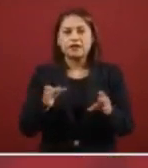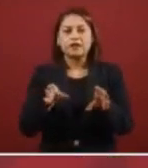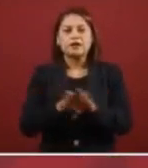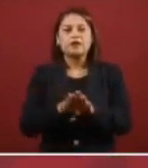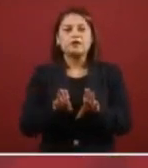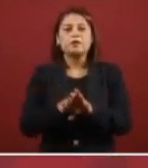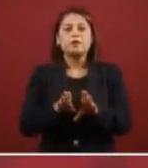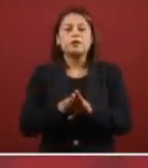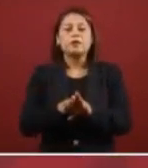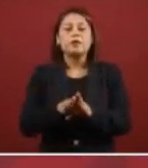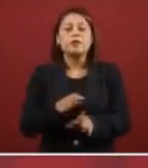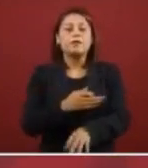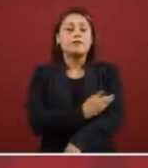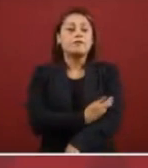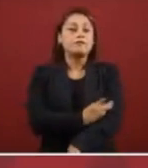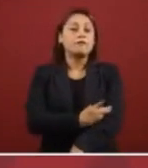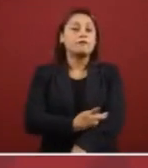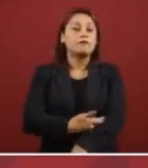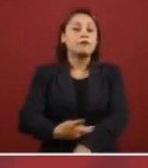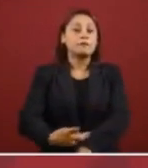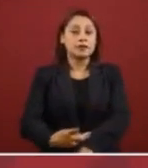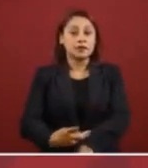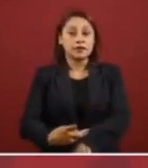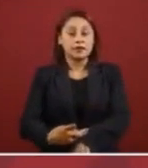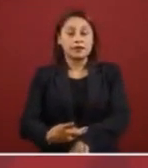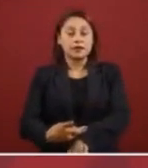put our family in these